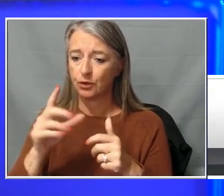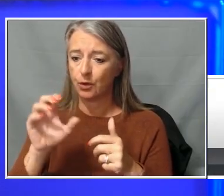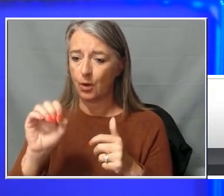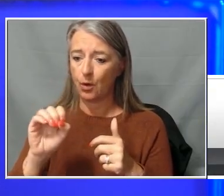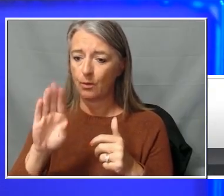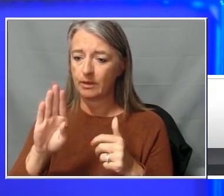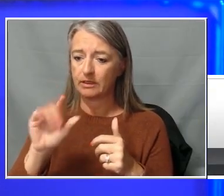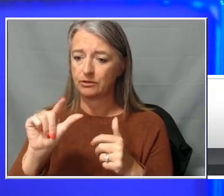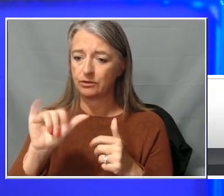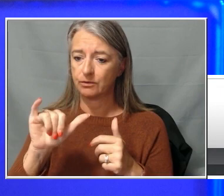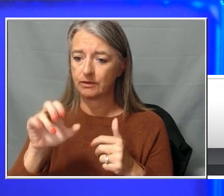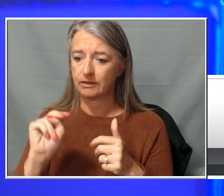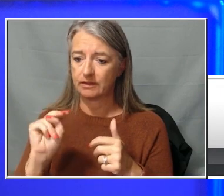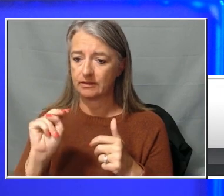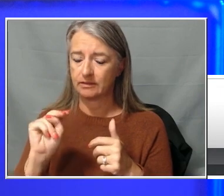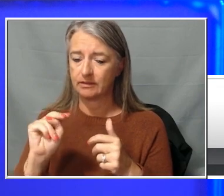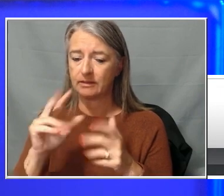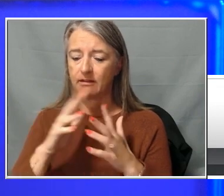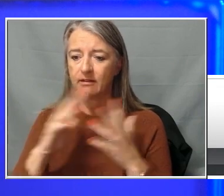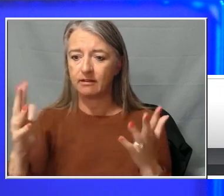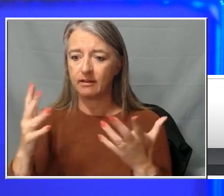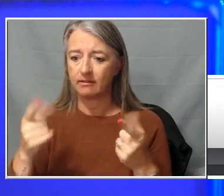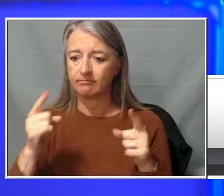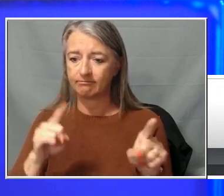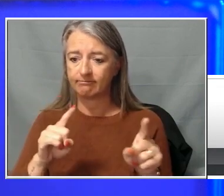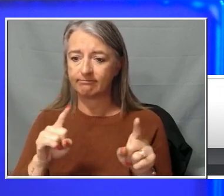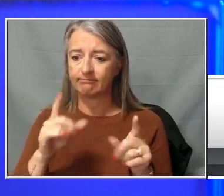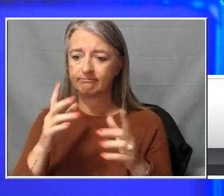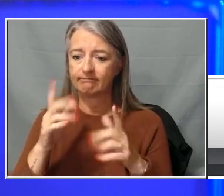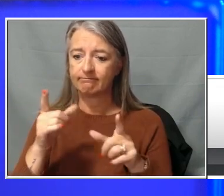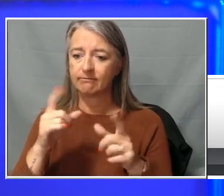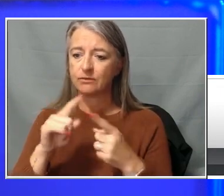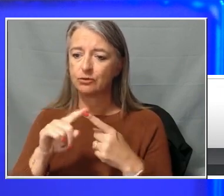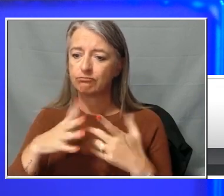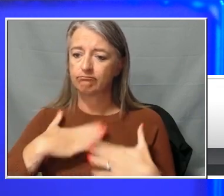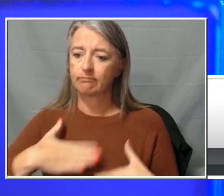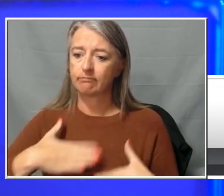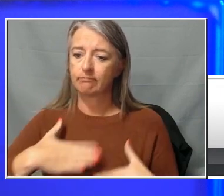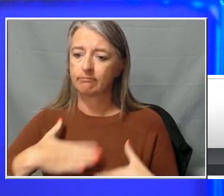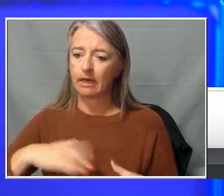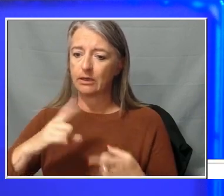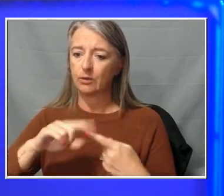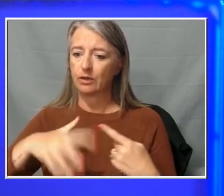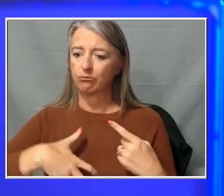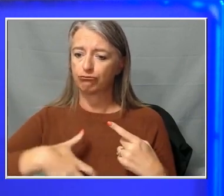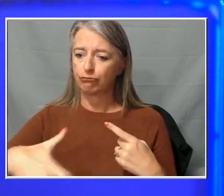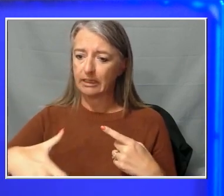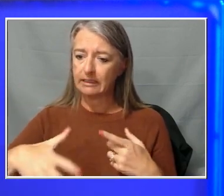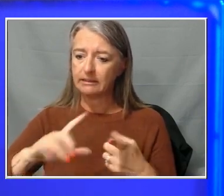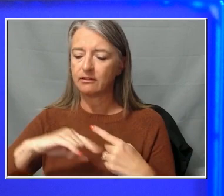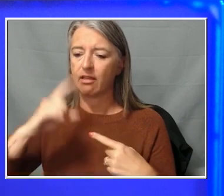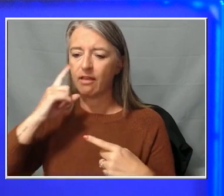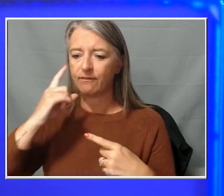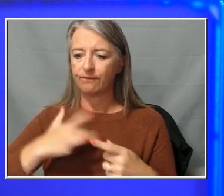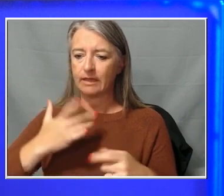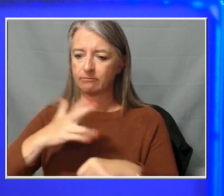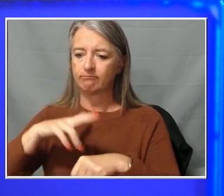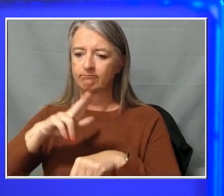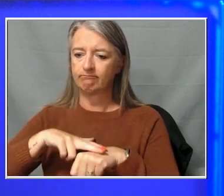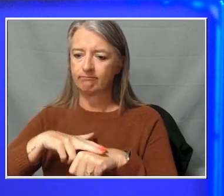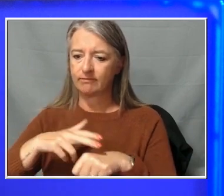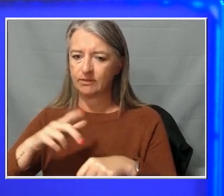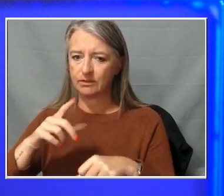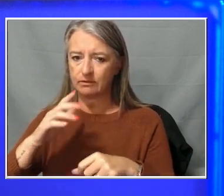and a lot of things can happen to your body during pregnancy, and so it felt natural to me and like a